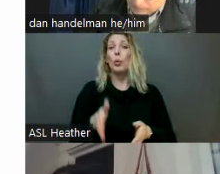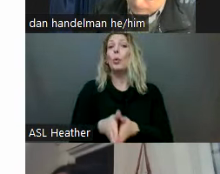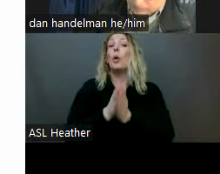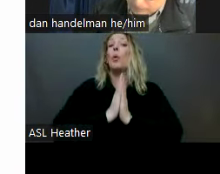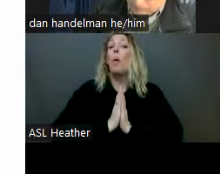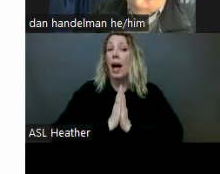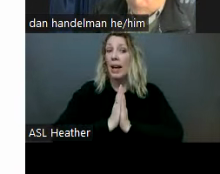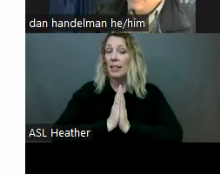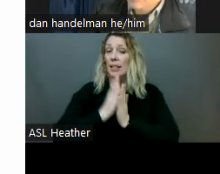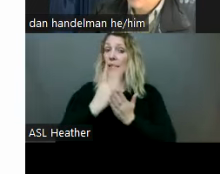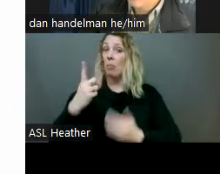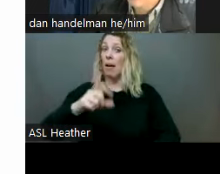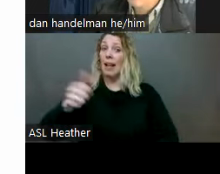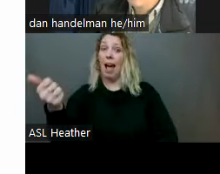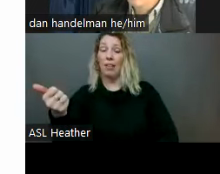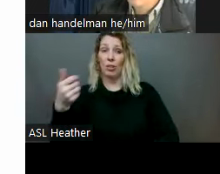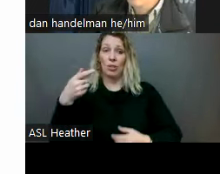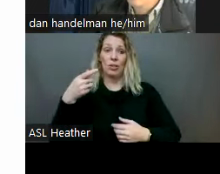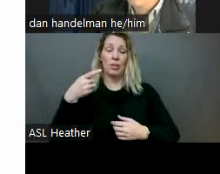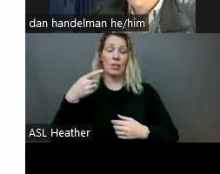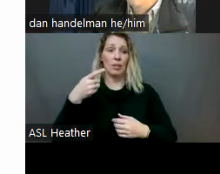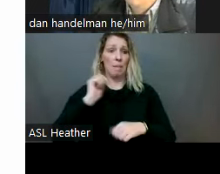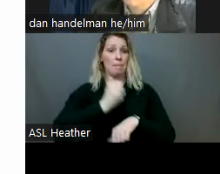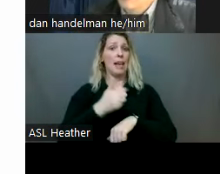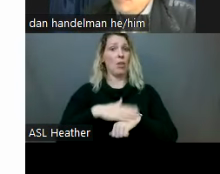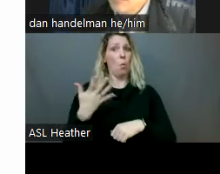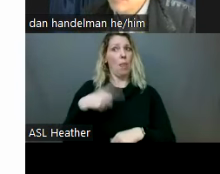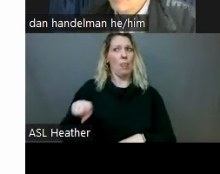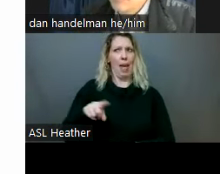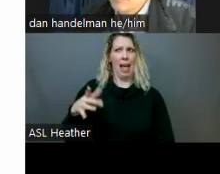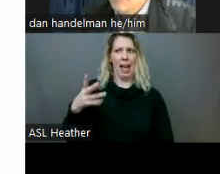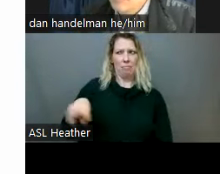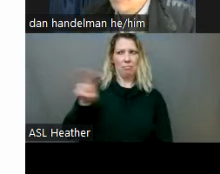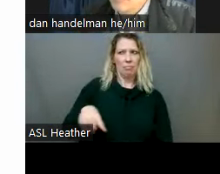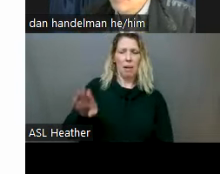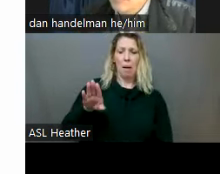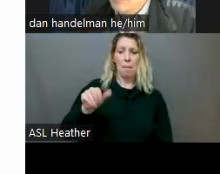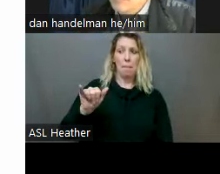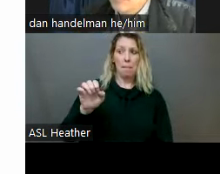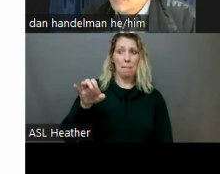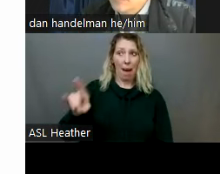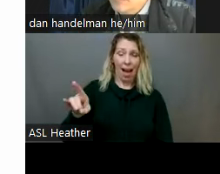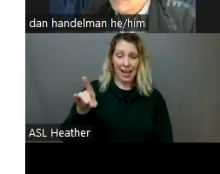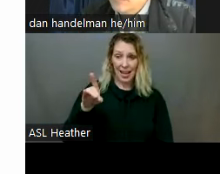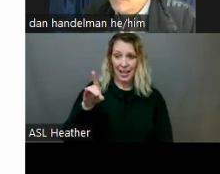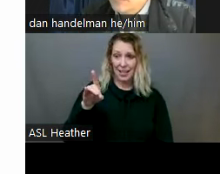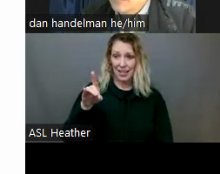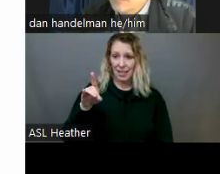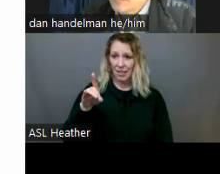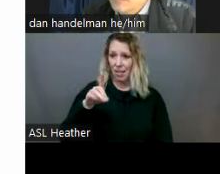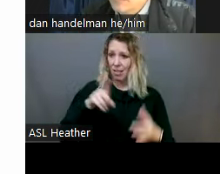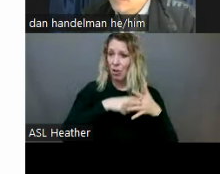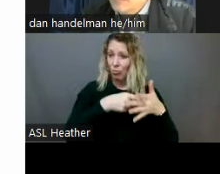request someone else do the intake based on what they perceive as bias of, the original